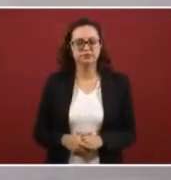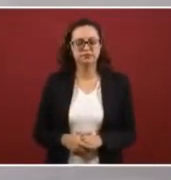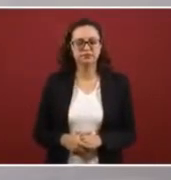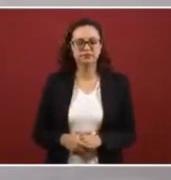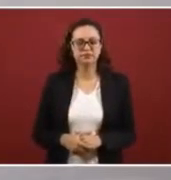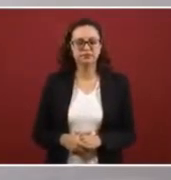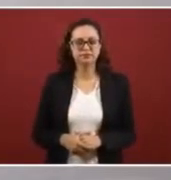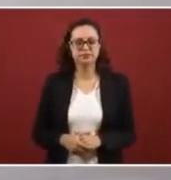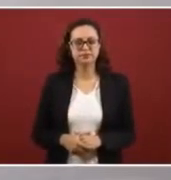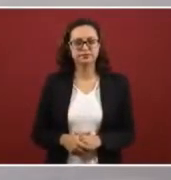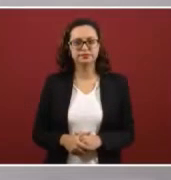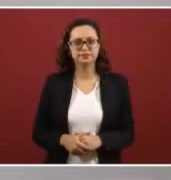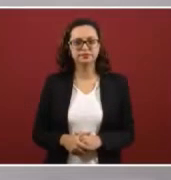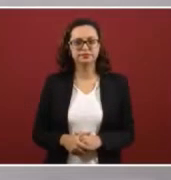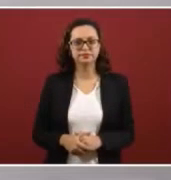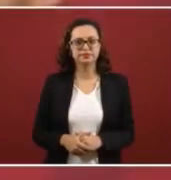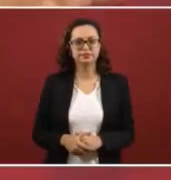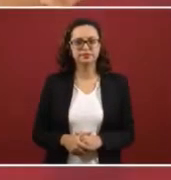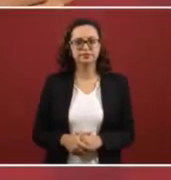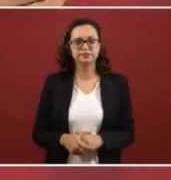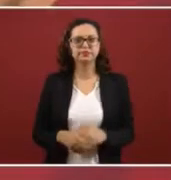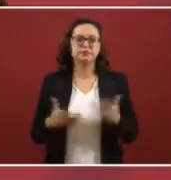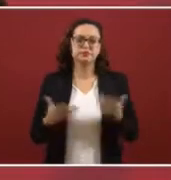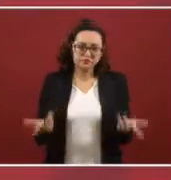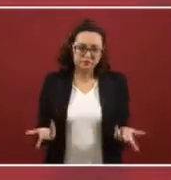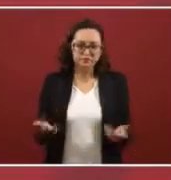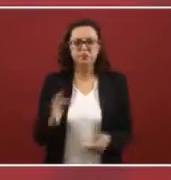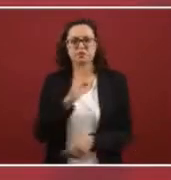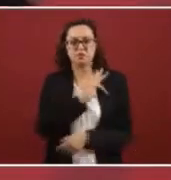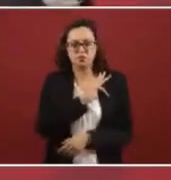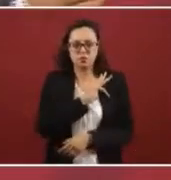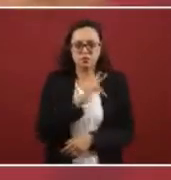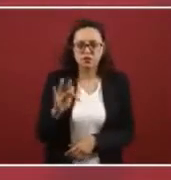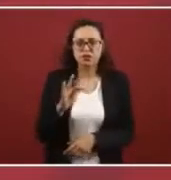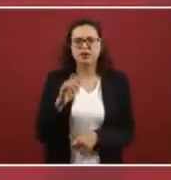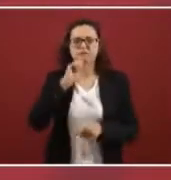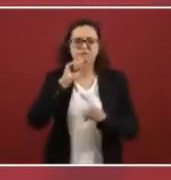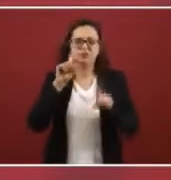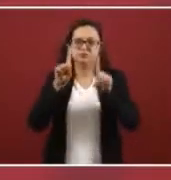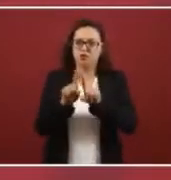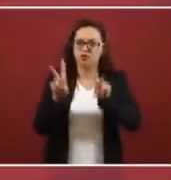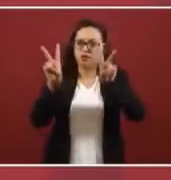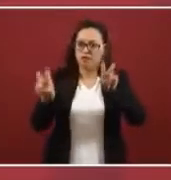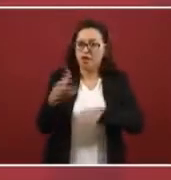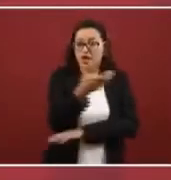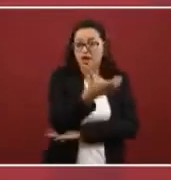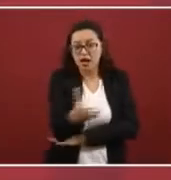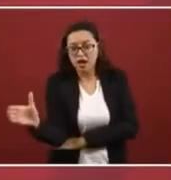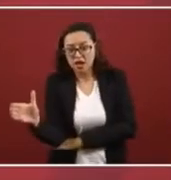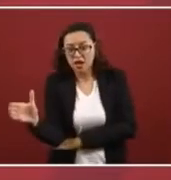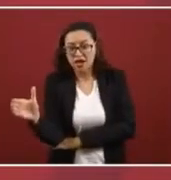So that's like that. So we can talk about the workers,